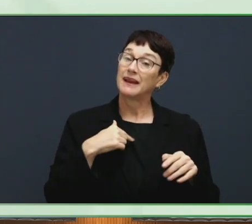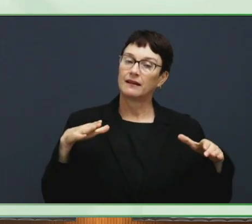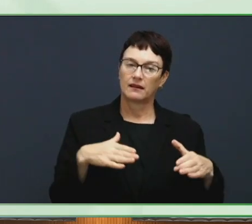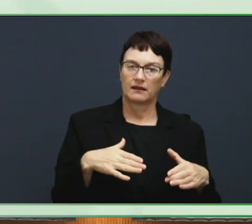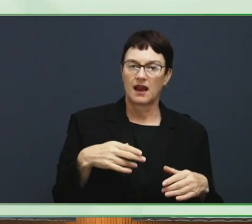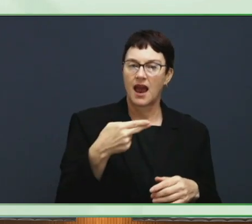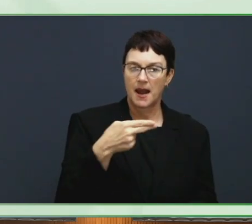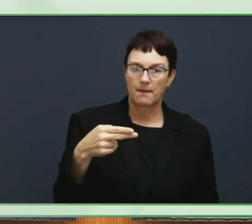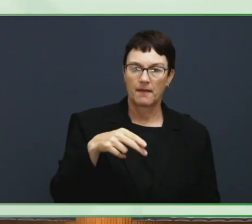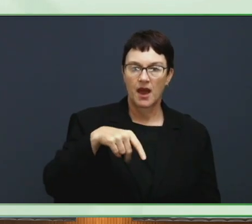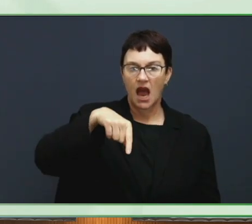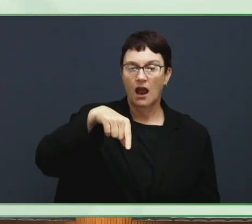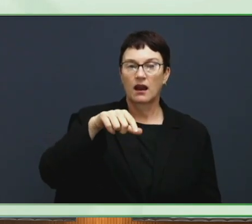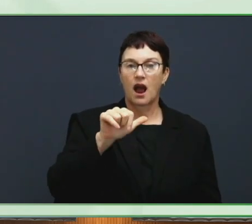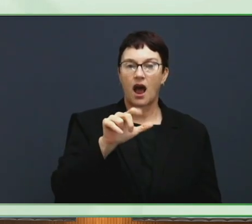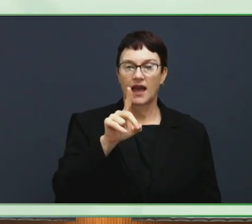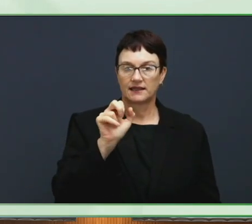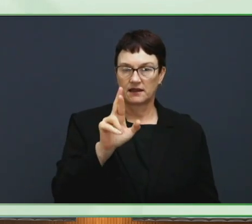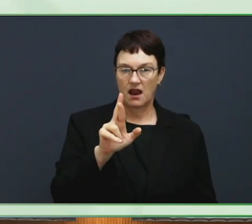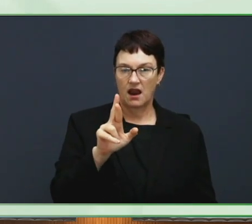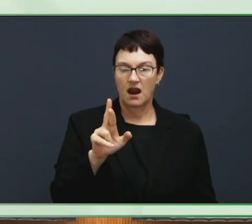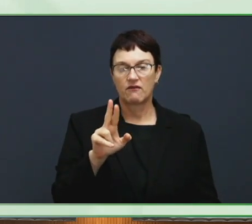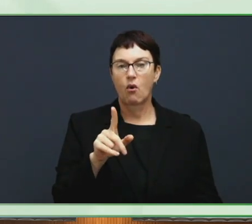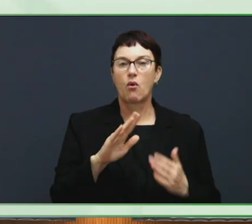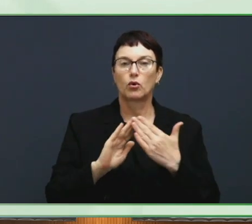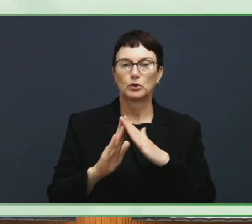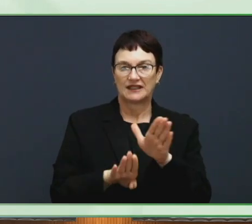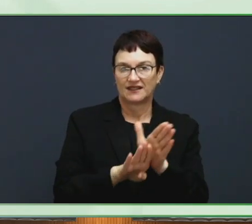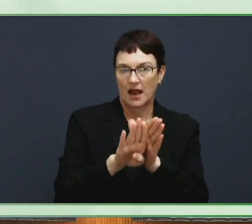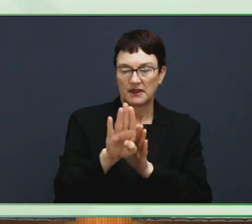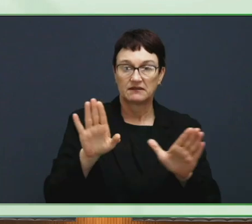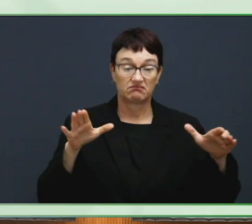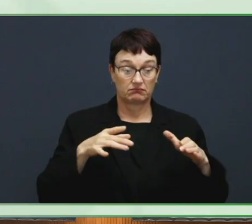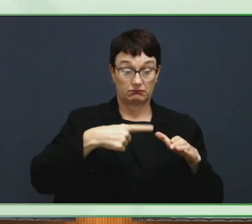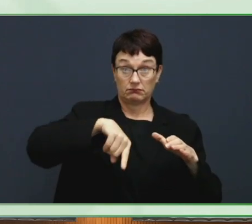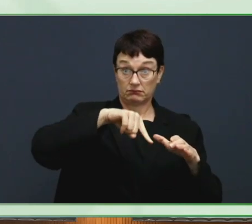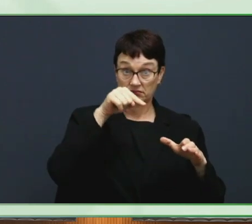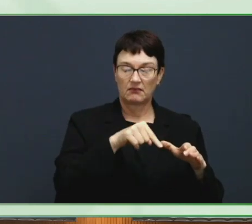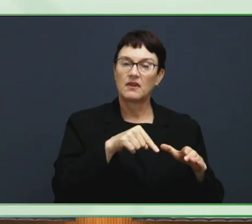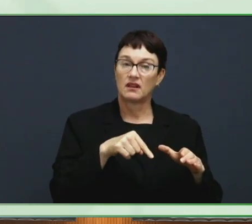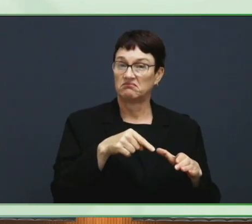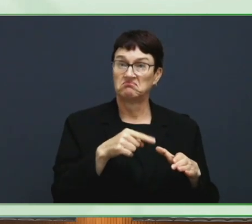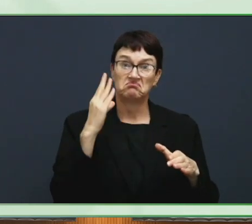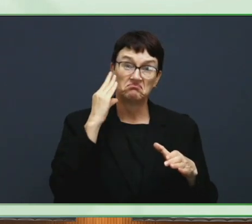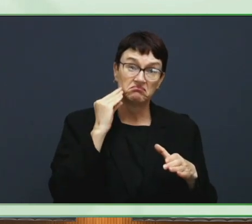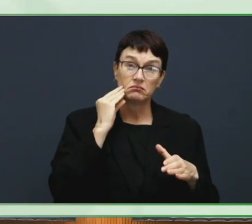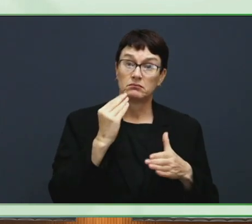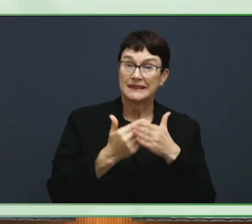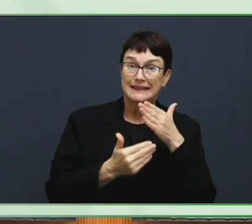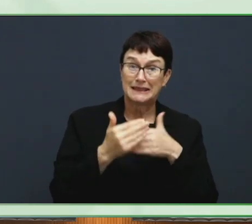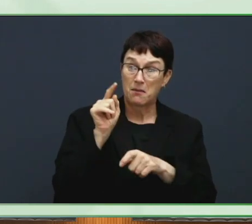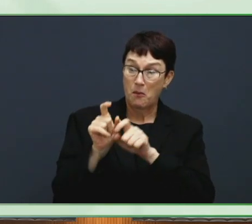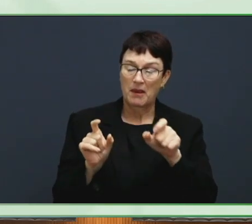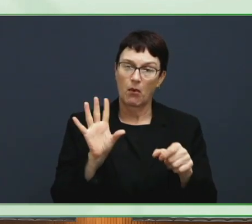I'm excited to share with you a critical issue, QADER's experience in the inclusion of persons with disabilities during